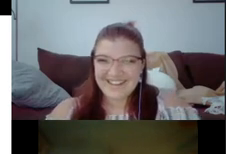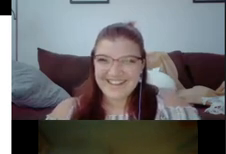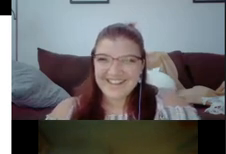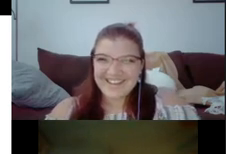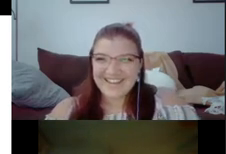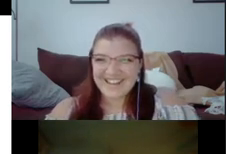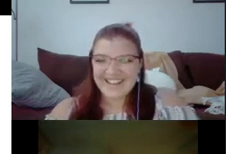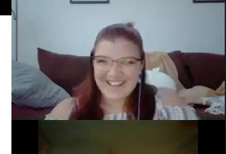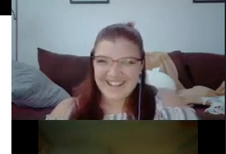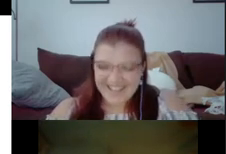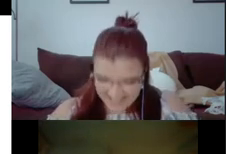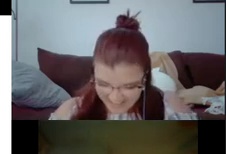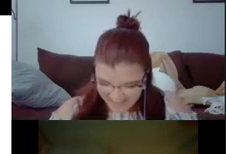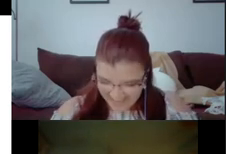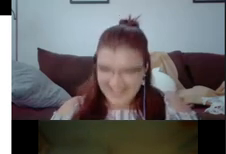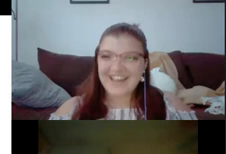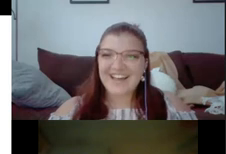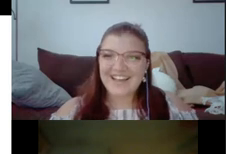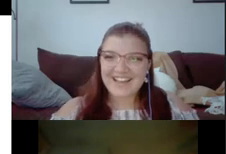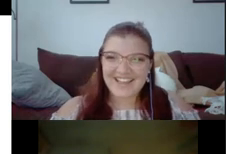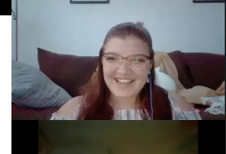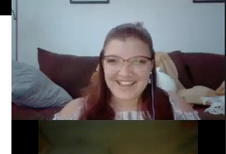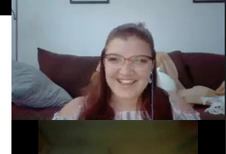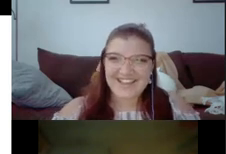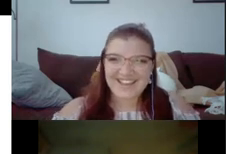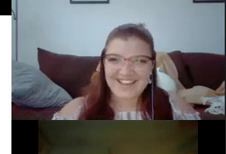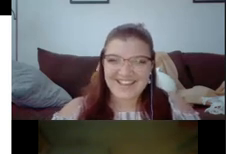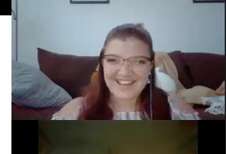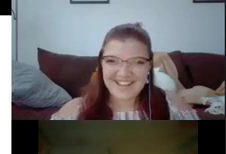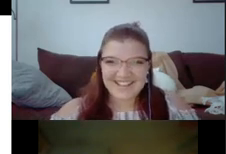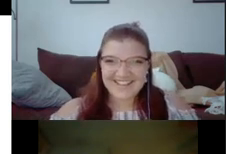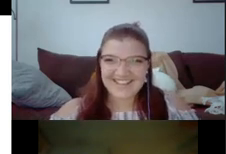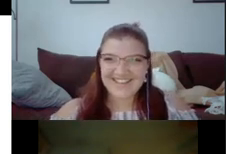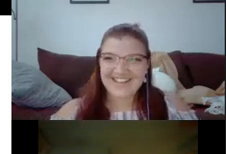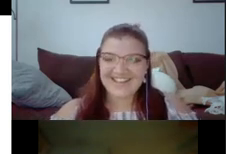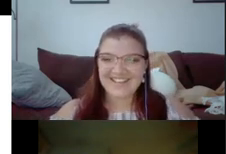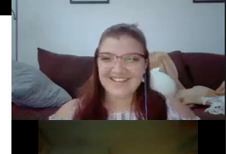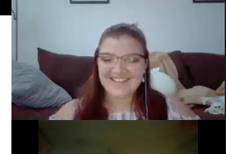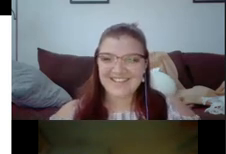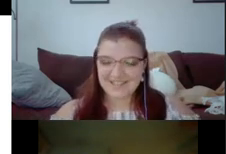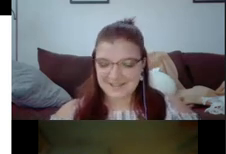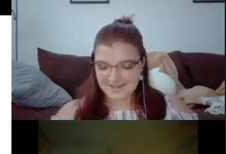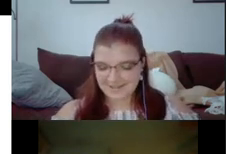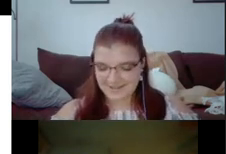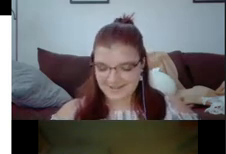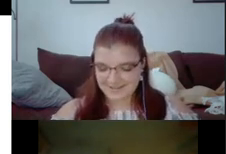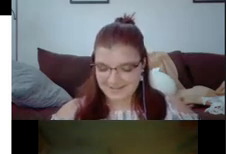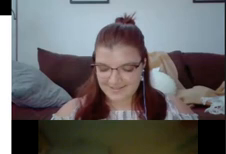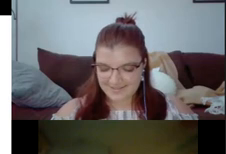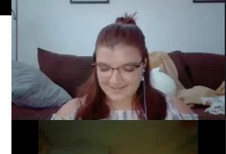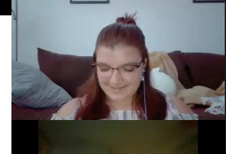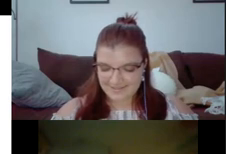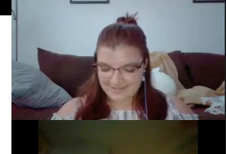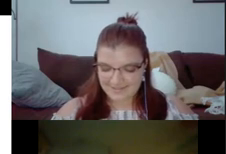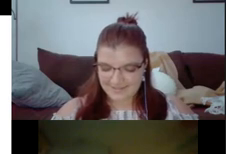an early case, I guess, of alumni nostalgia. I love on these pictured walls to glaze and recall